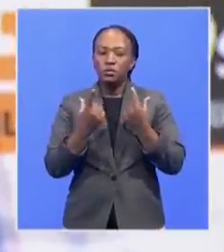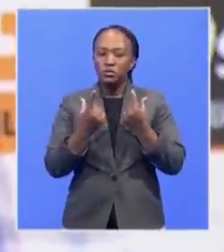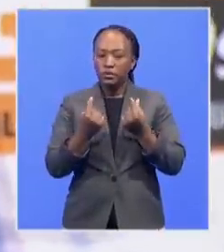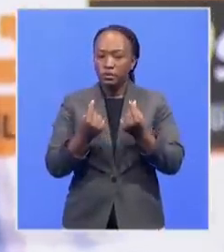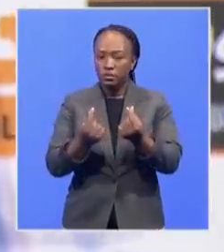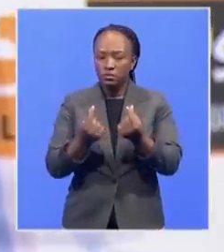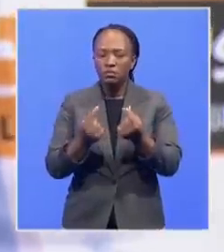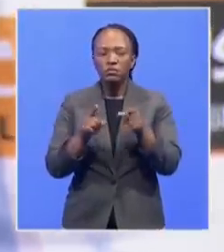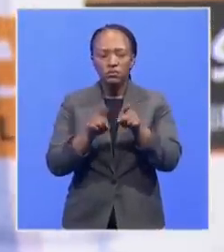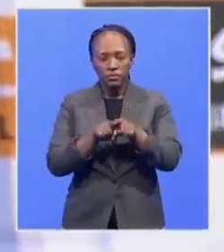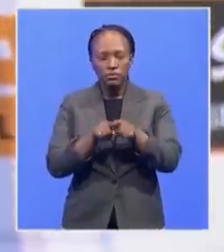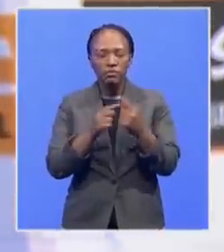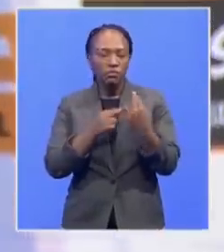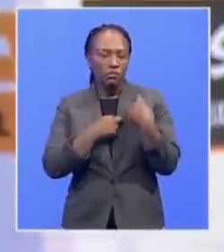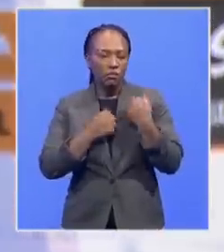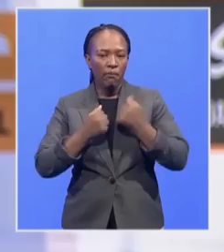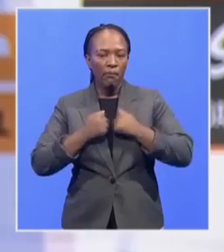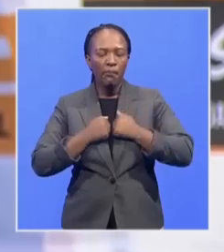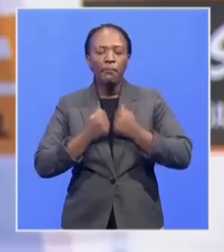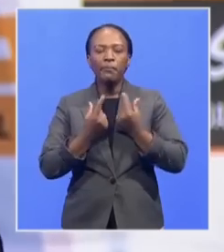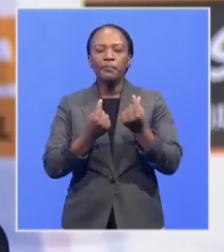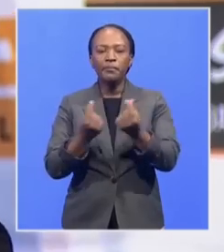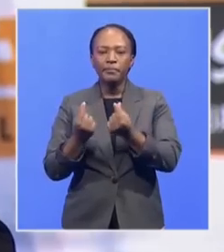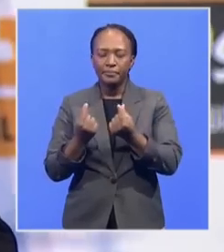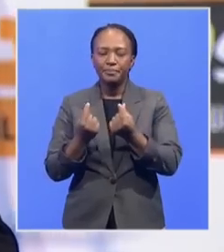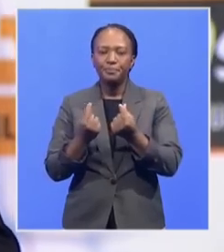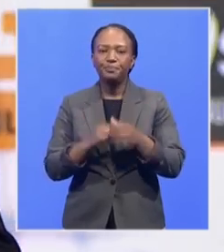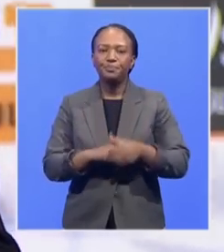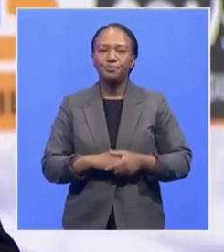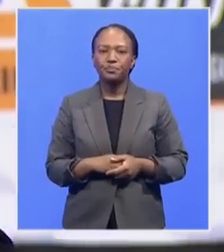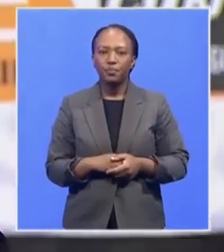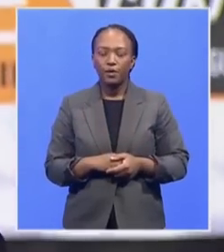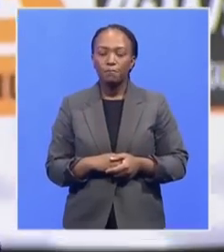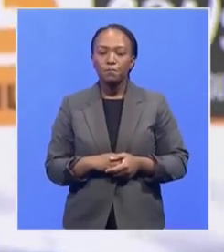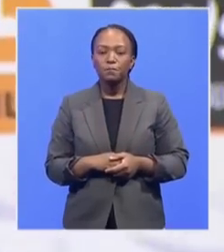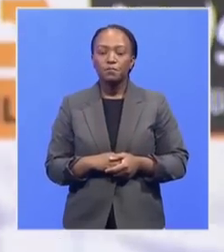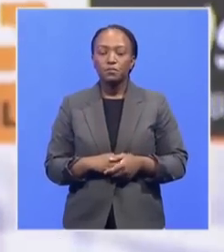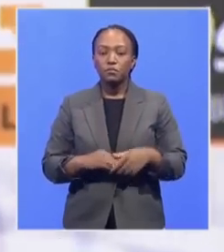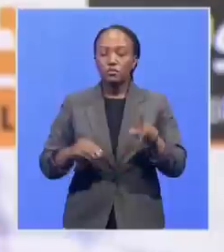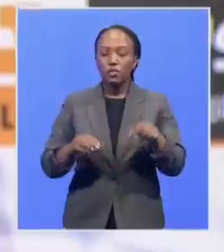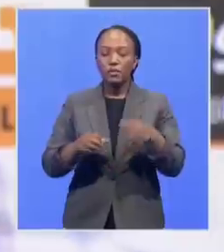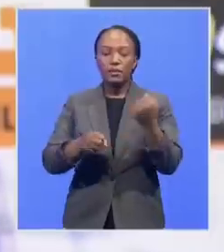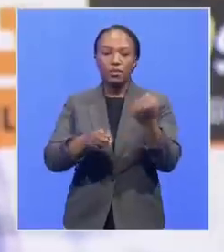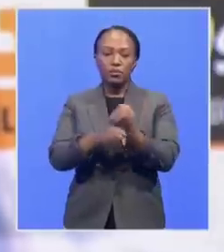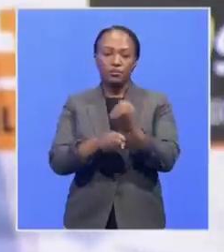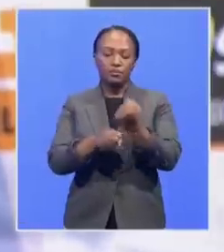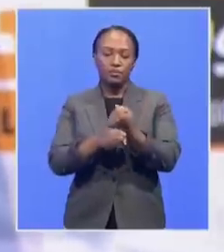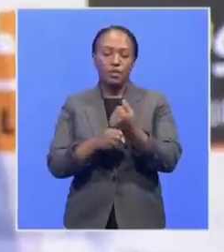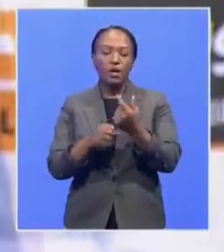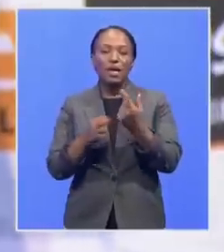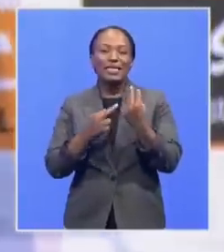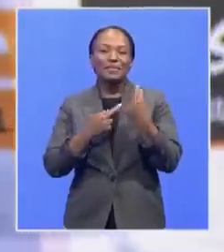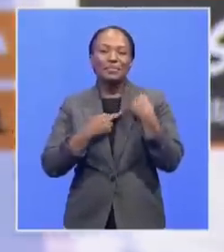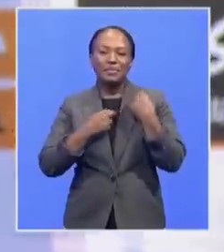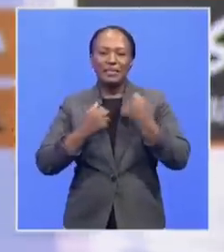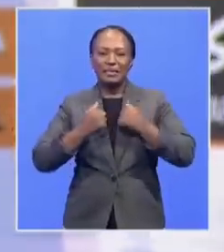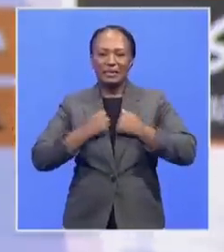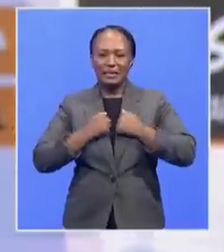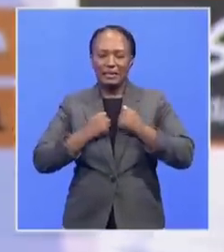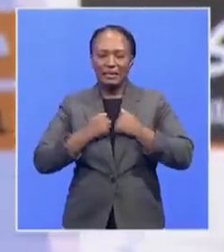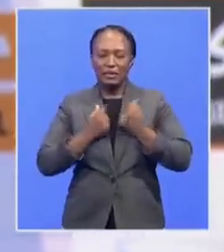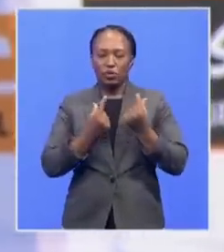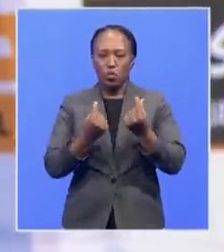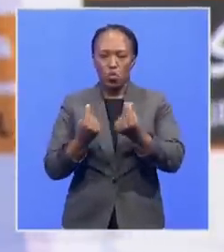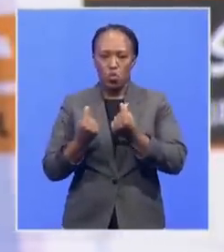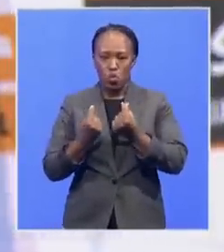le rona. We must also execute our own responsibilities as citizens